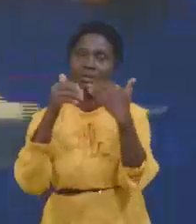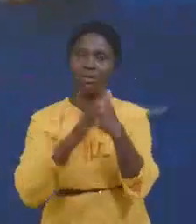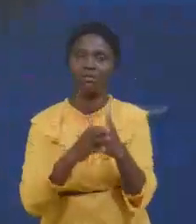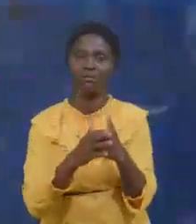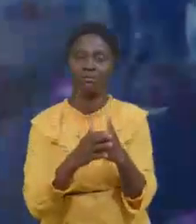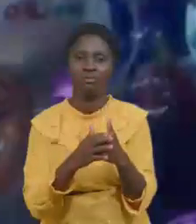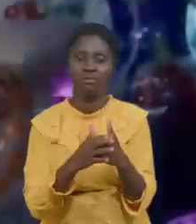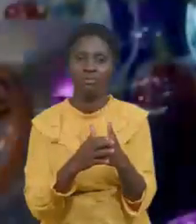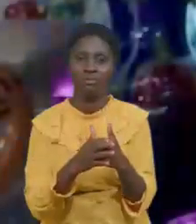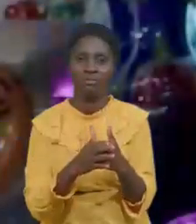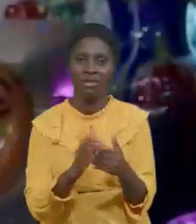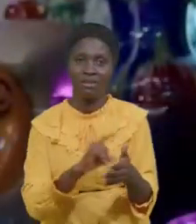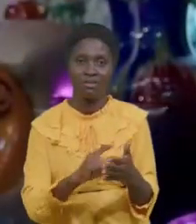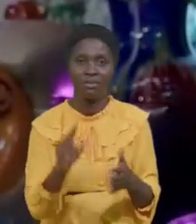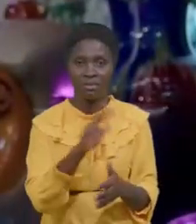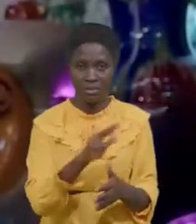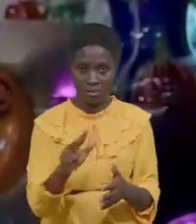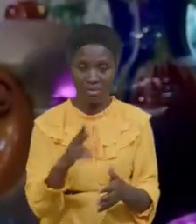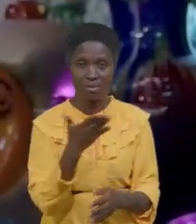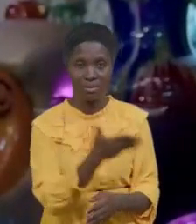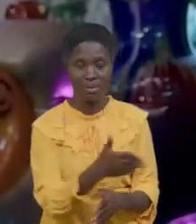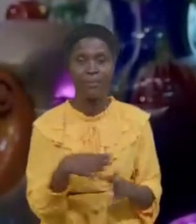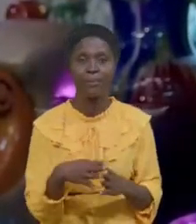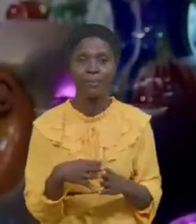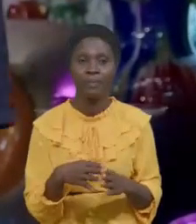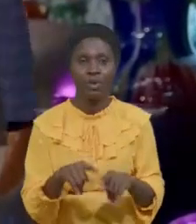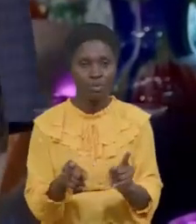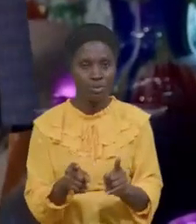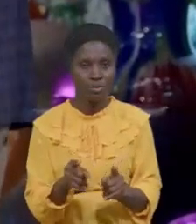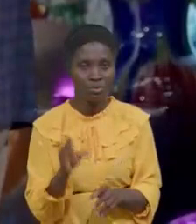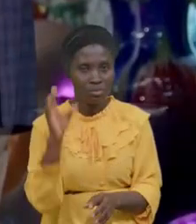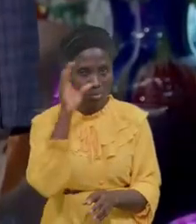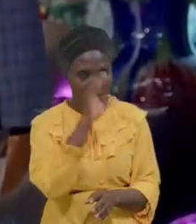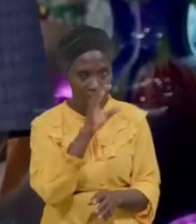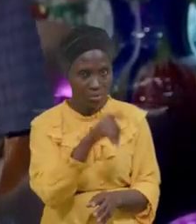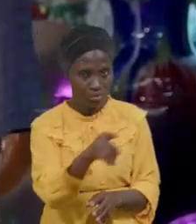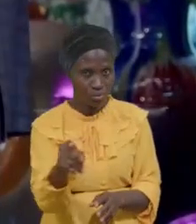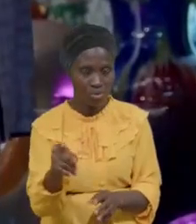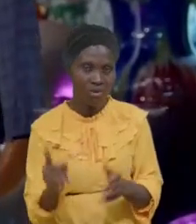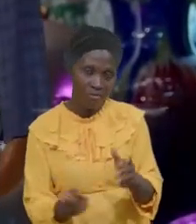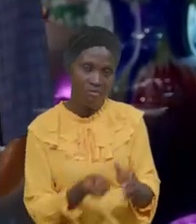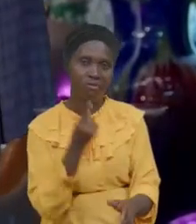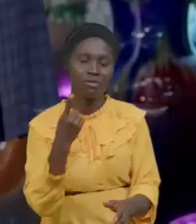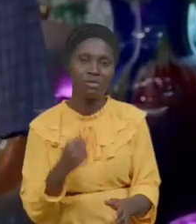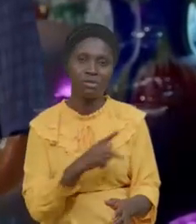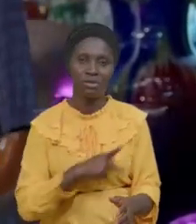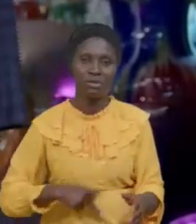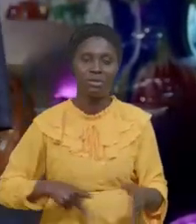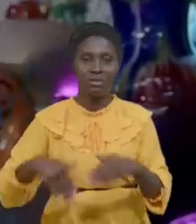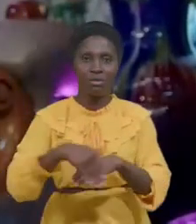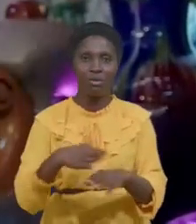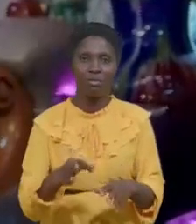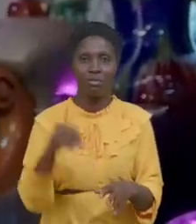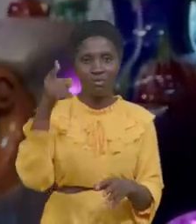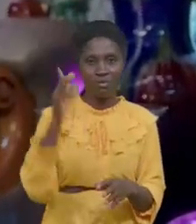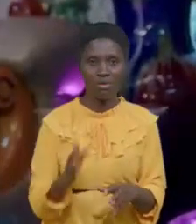verse 33 there. Verse 33. But seek ye first the kingdom of God